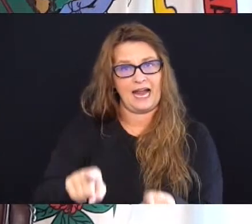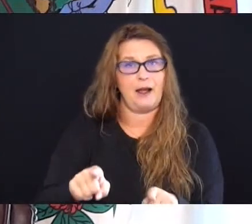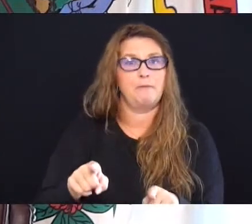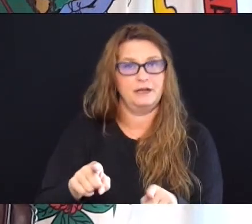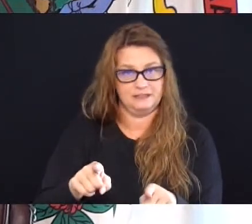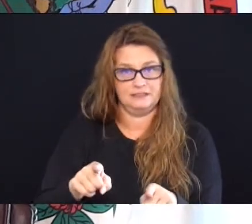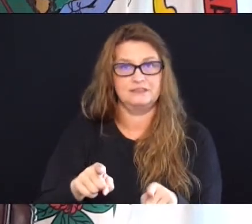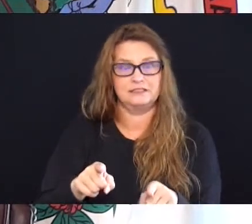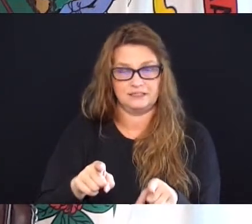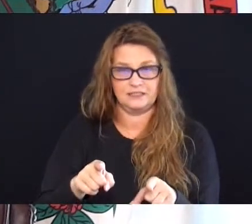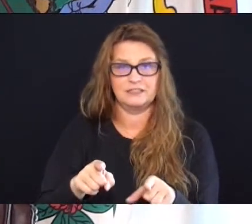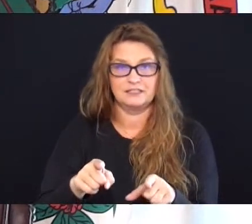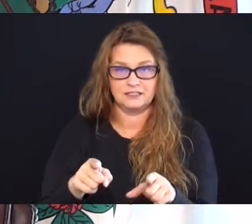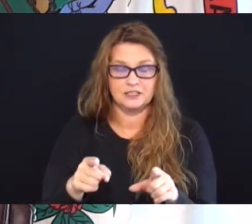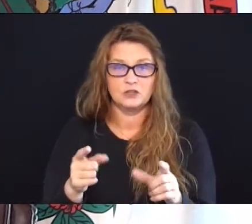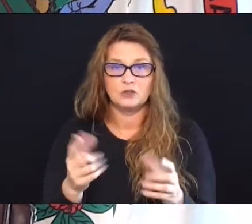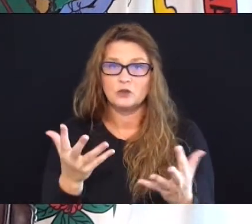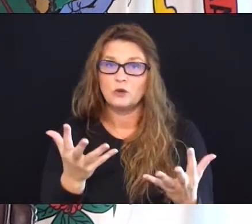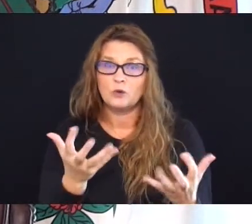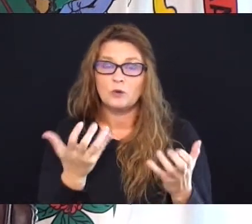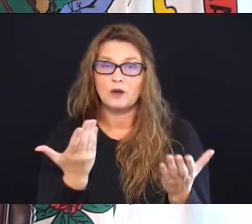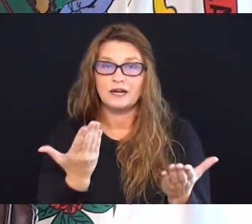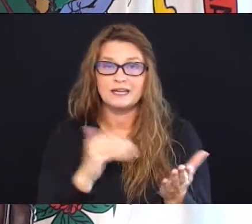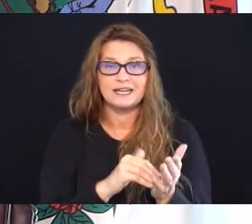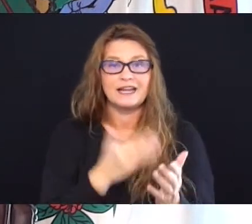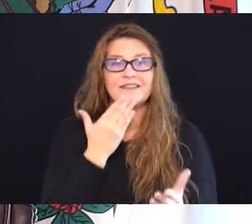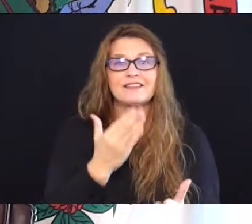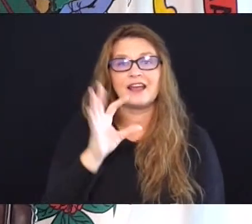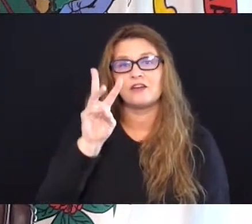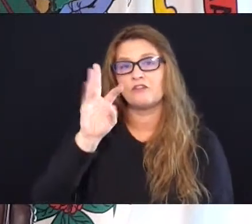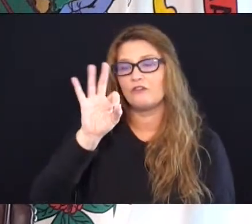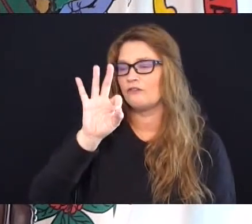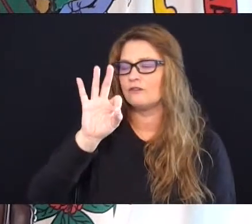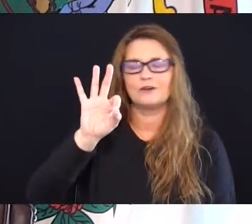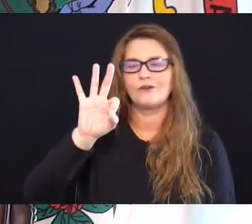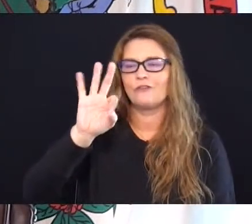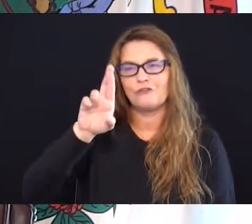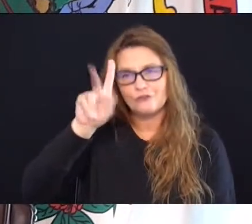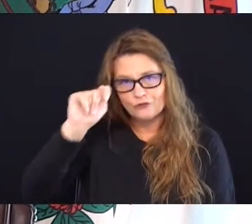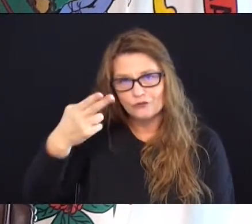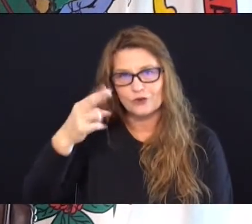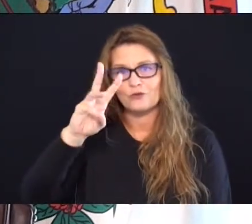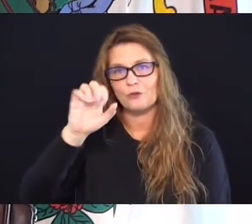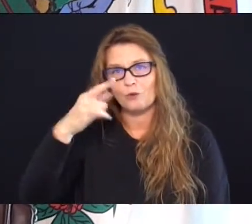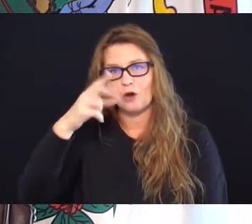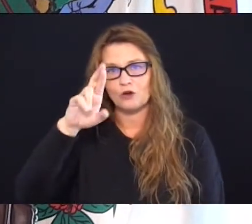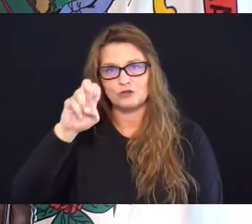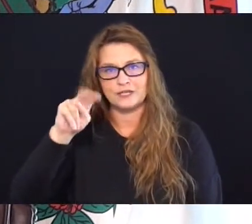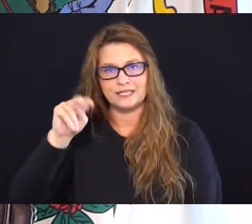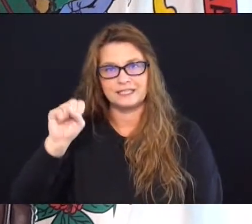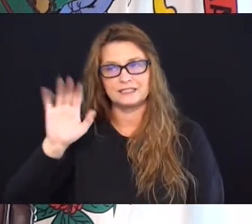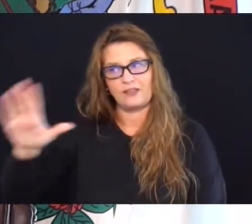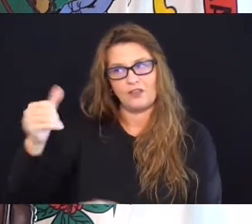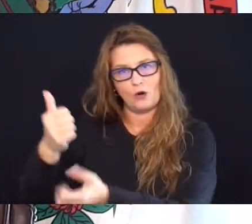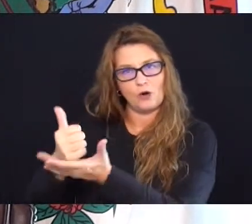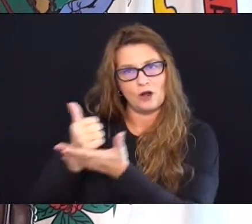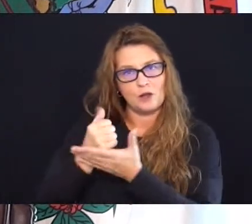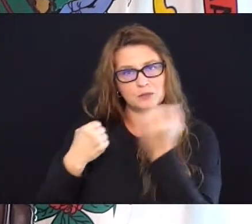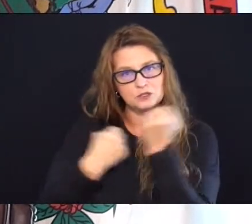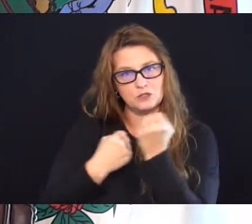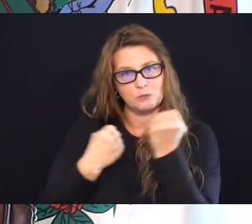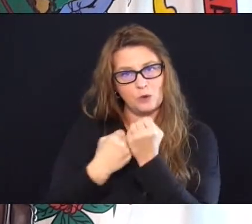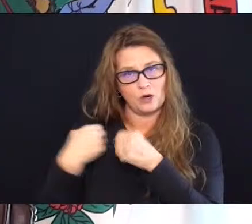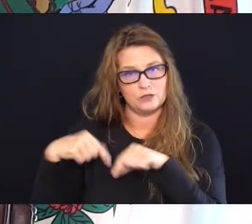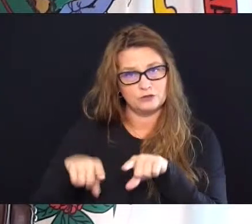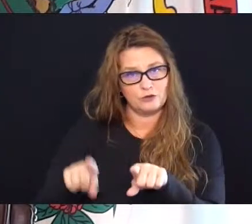We absolutely, again, want to thank Frith and Walgreens for all the incredible work that they've done all the way through this. We